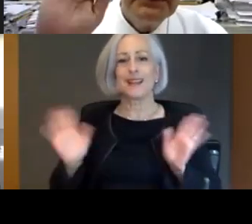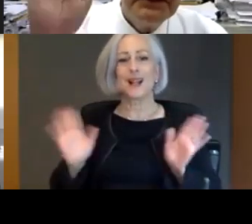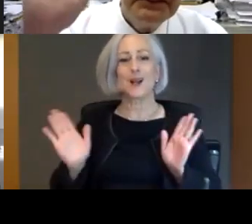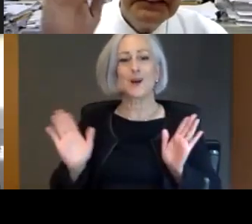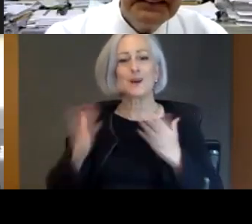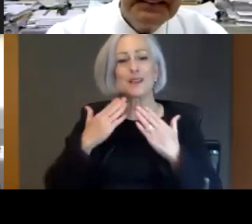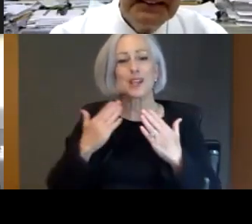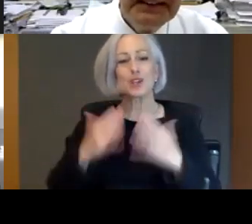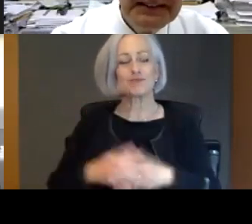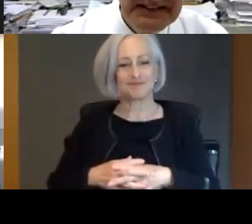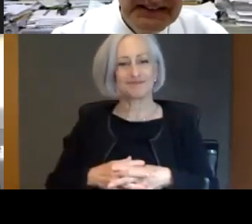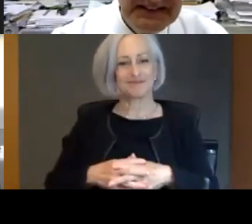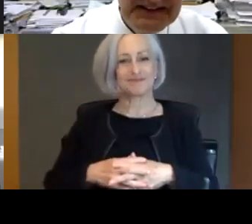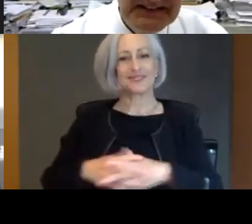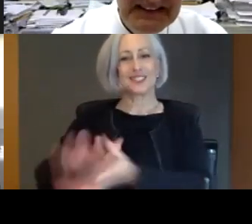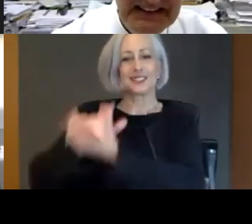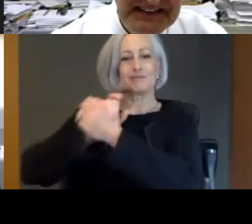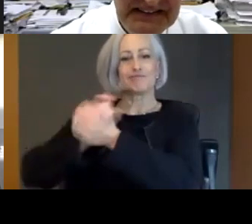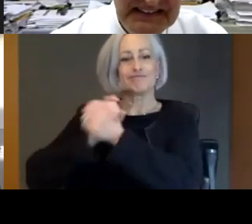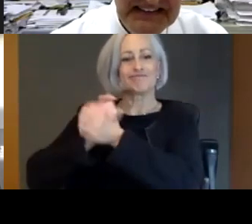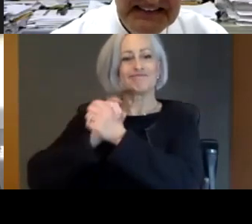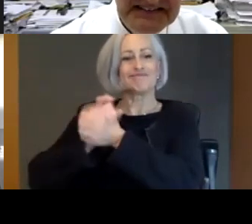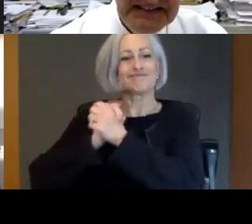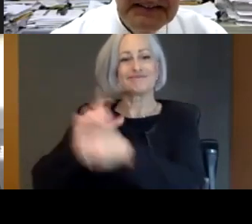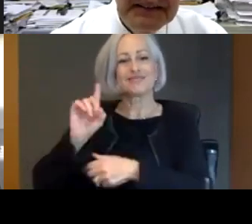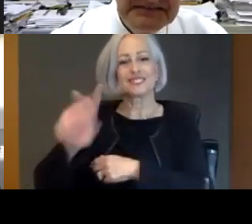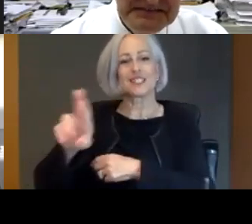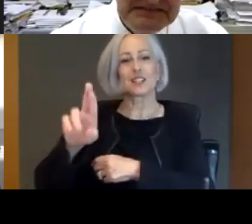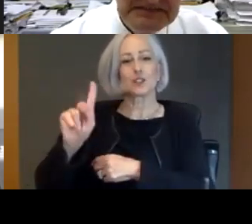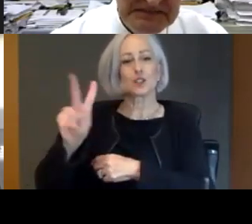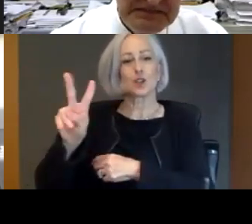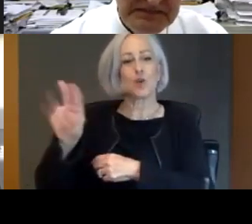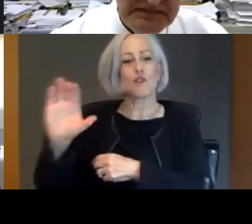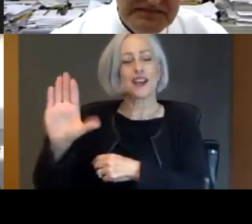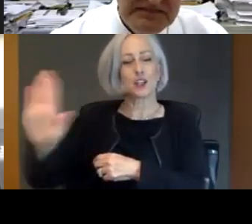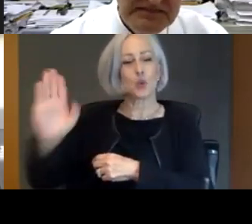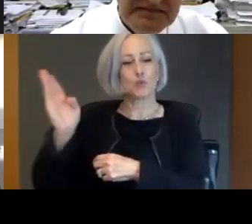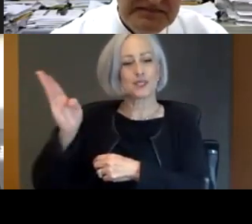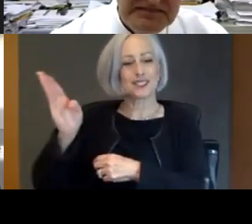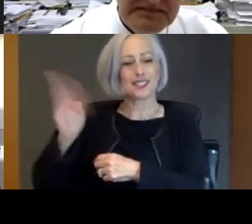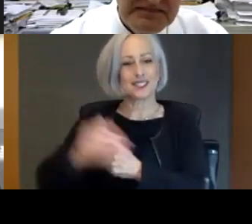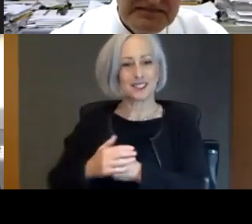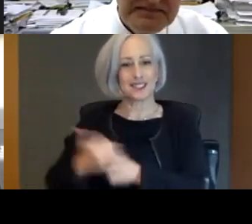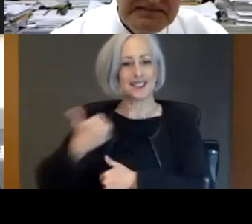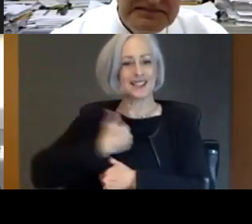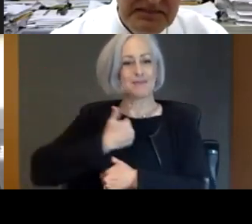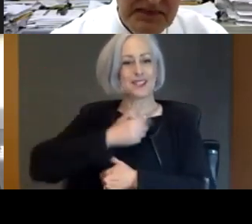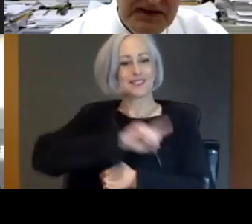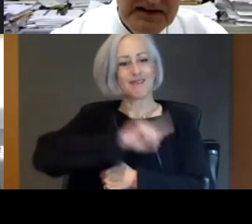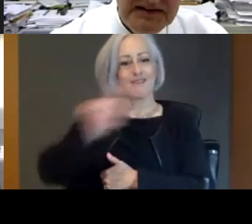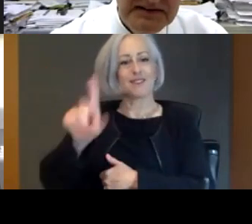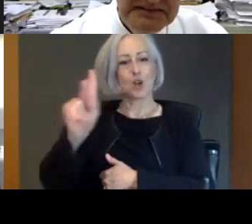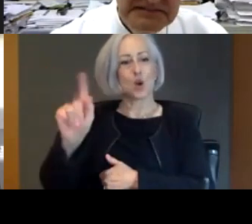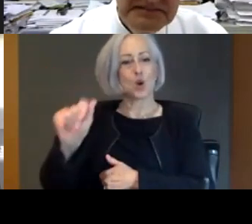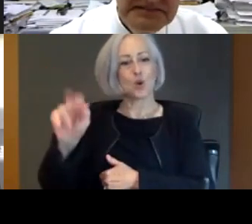you. Congratulations, Dr. Kovac, for your presentation. When I visit Kansas, I had